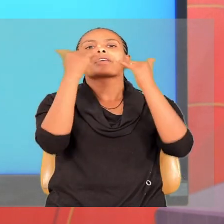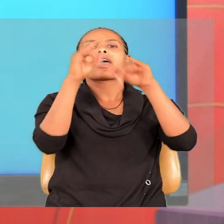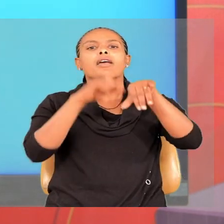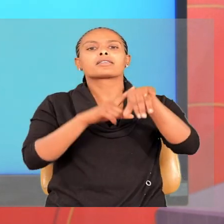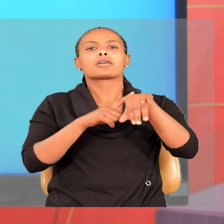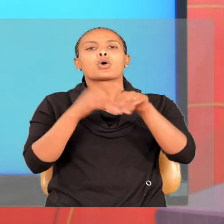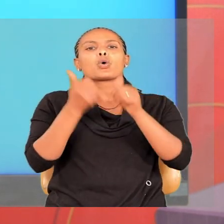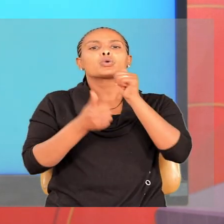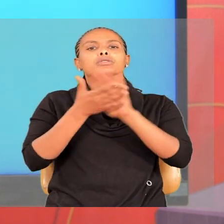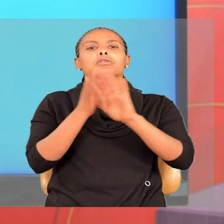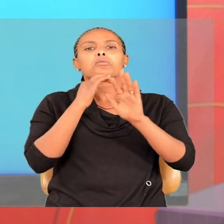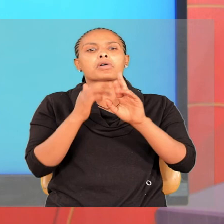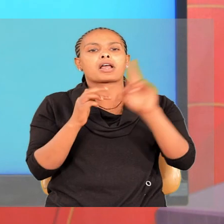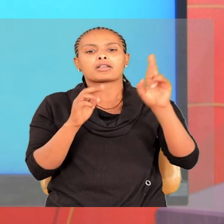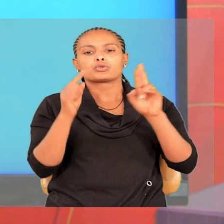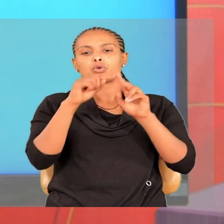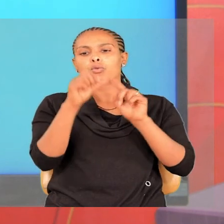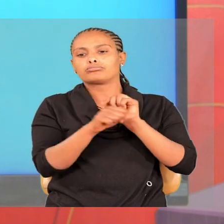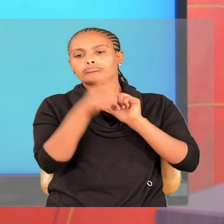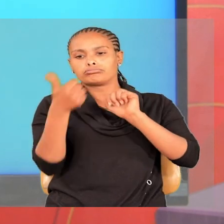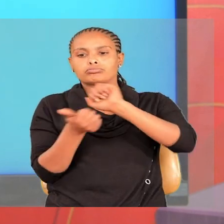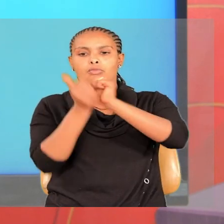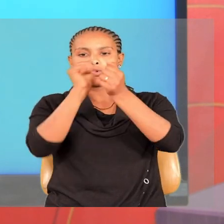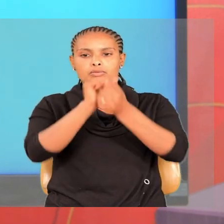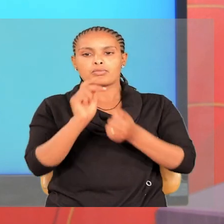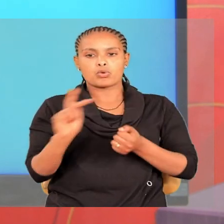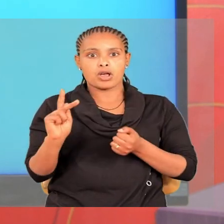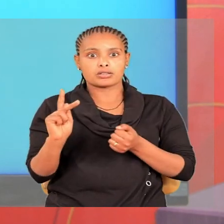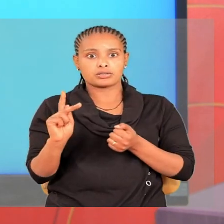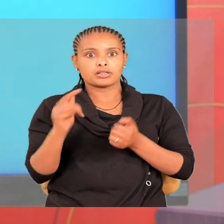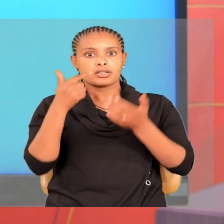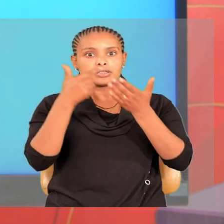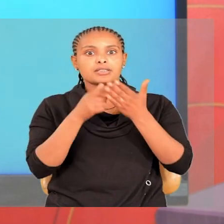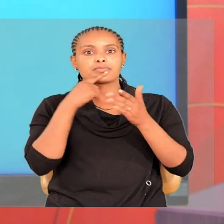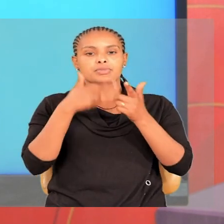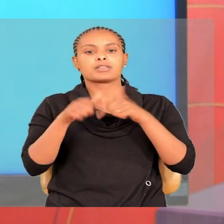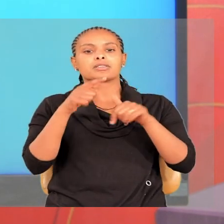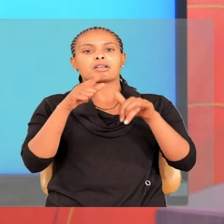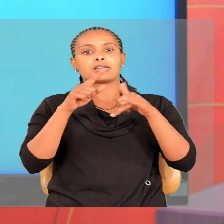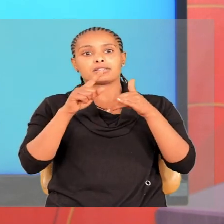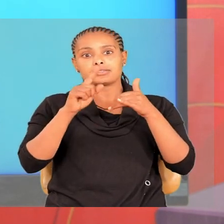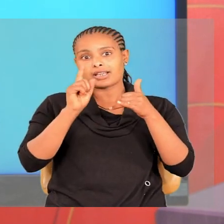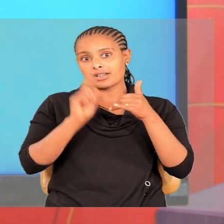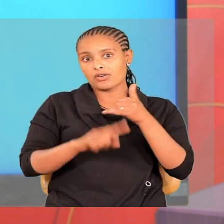which reactants are converted into product. This brings